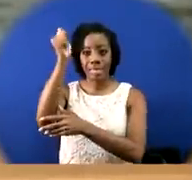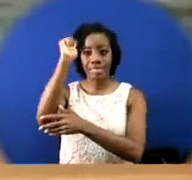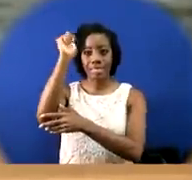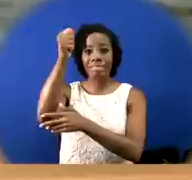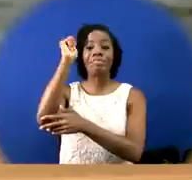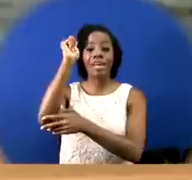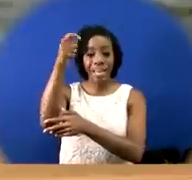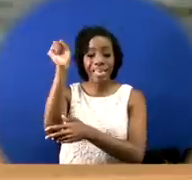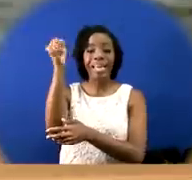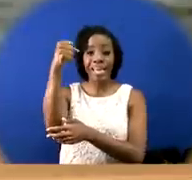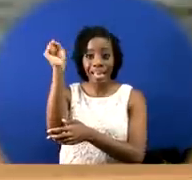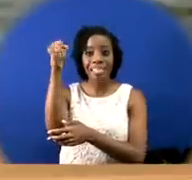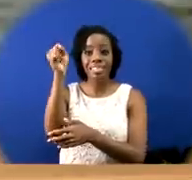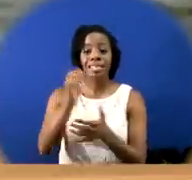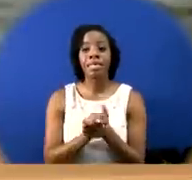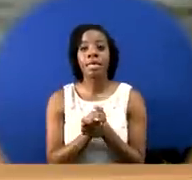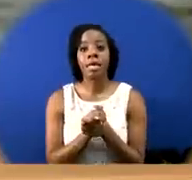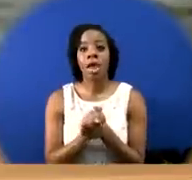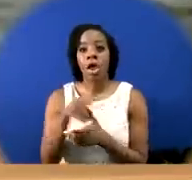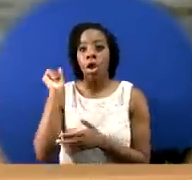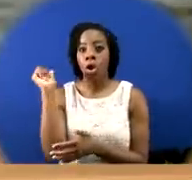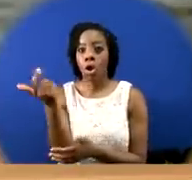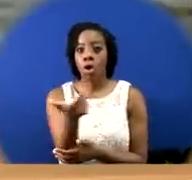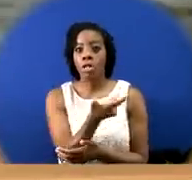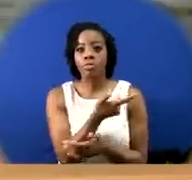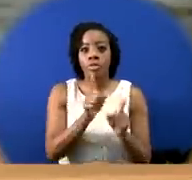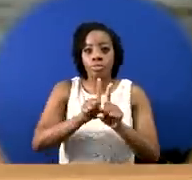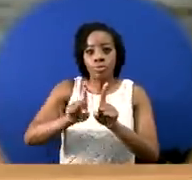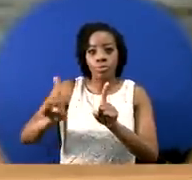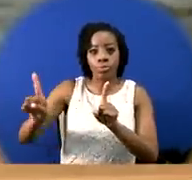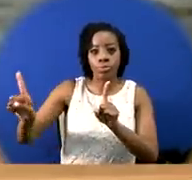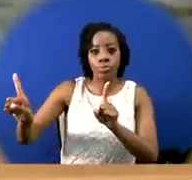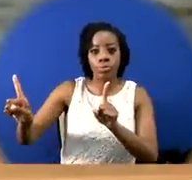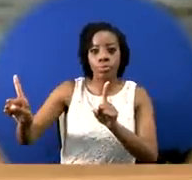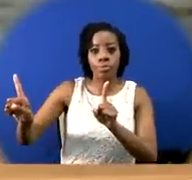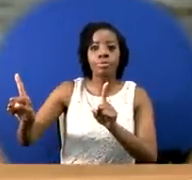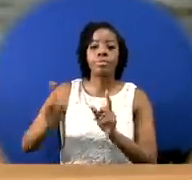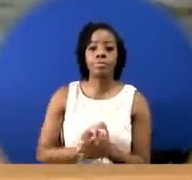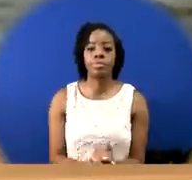testify a little bit more about that, because all of us are being pulled away.